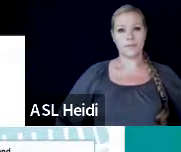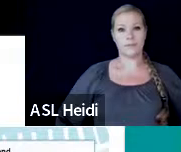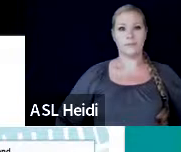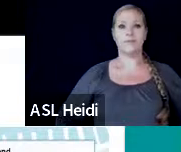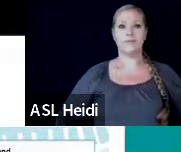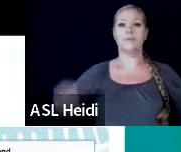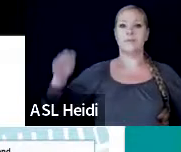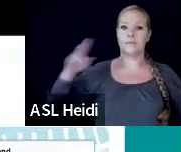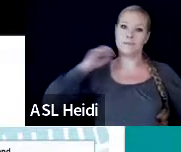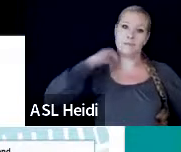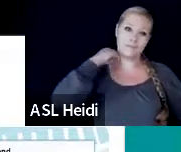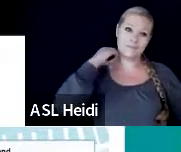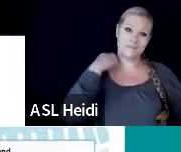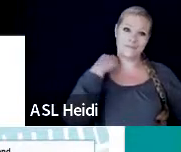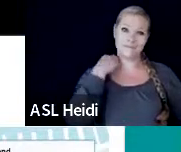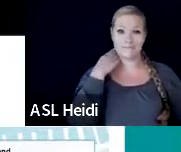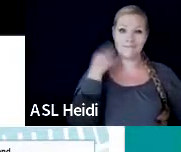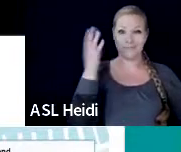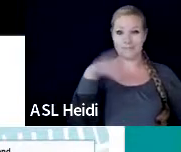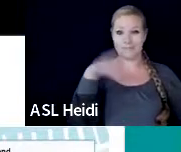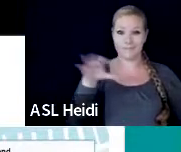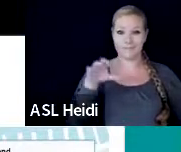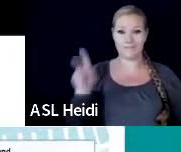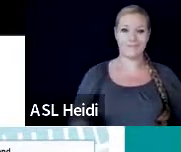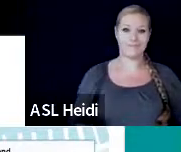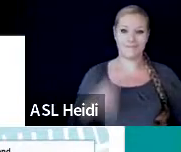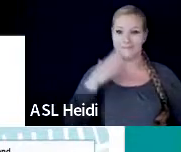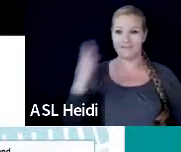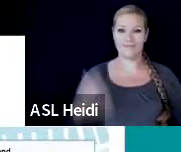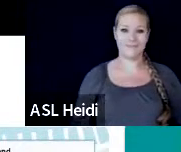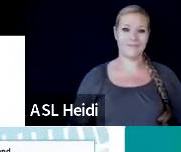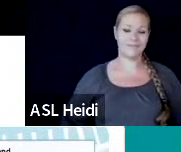Okay, I think I'm a little confused, but okay, thank you.